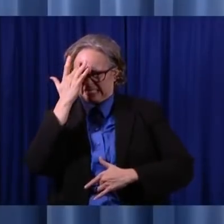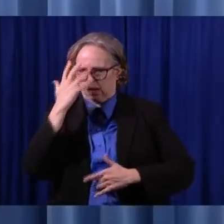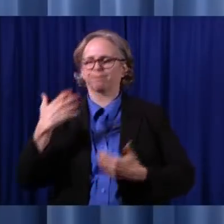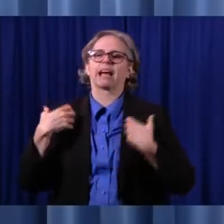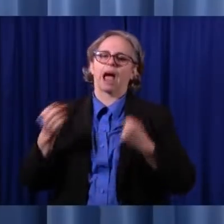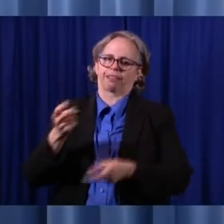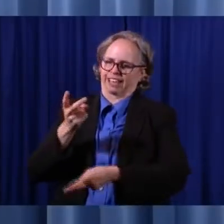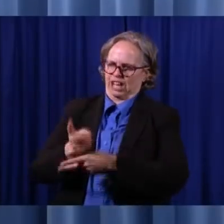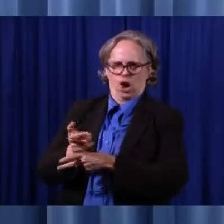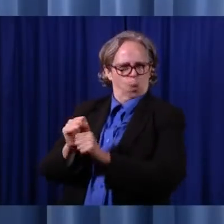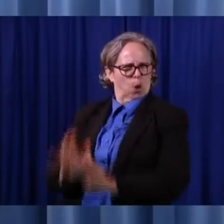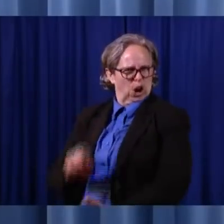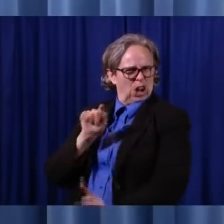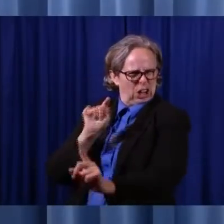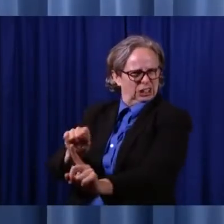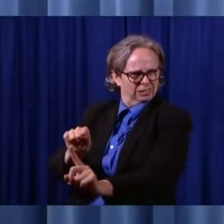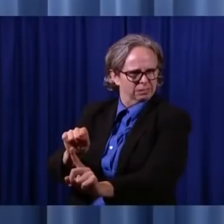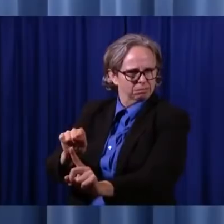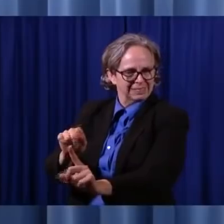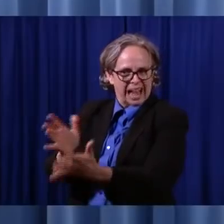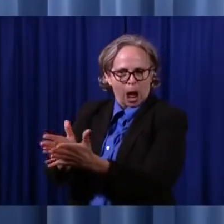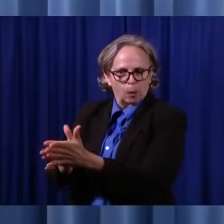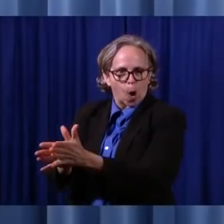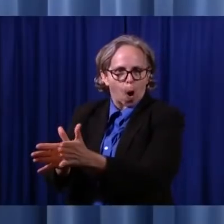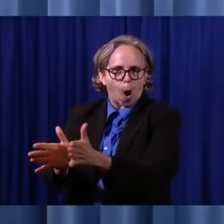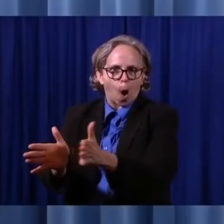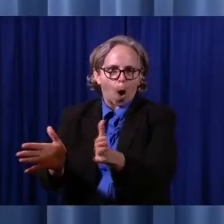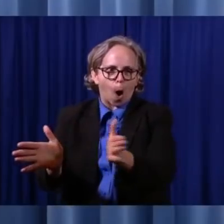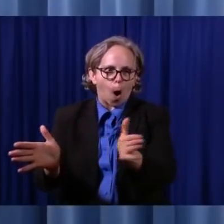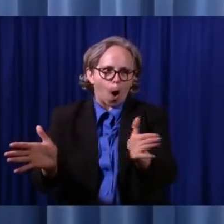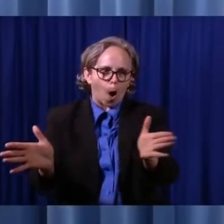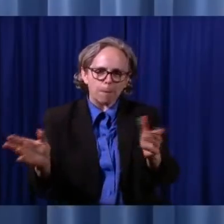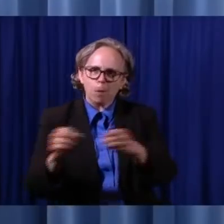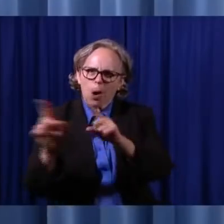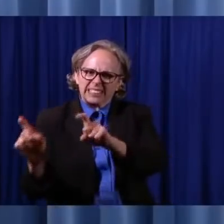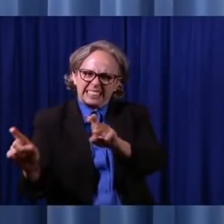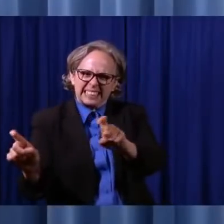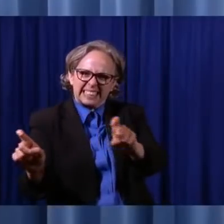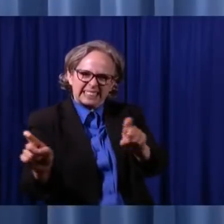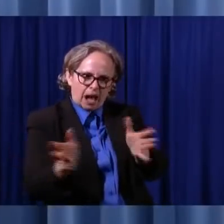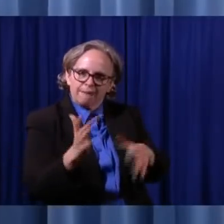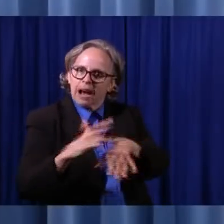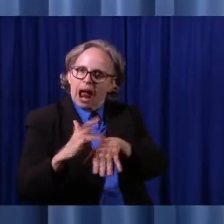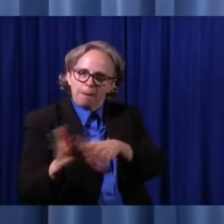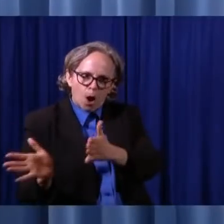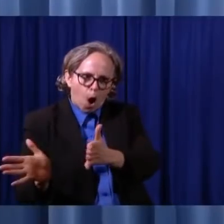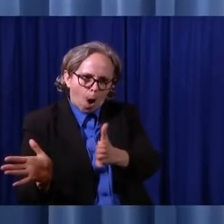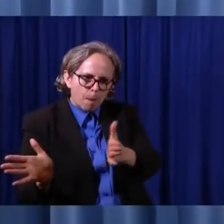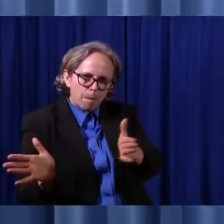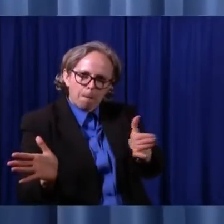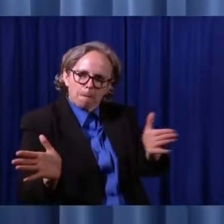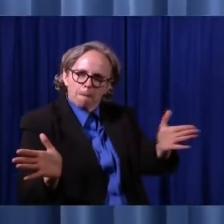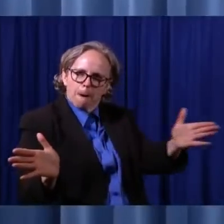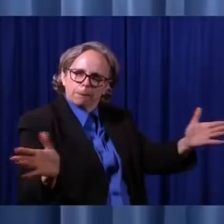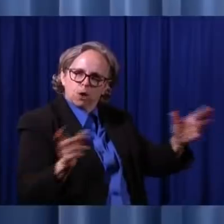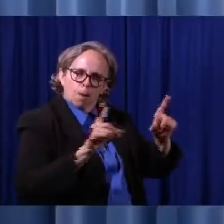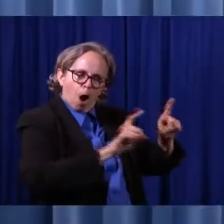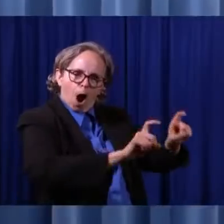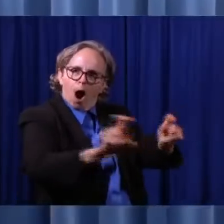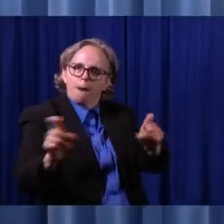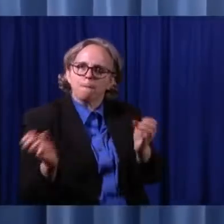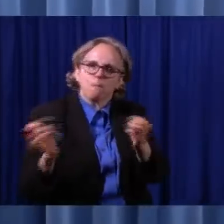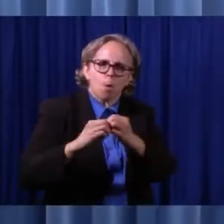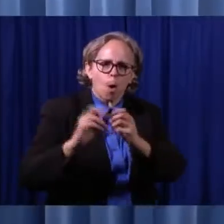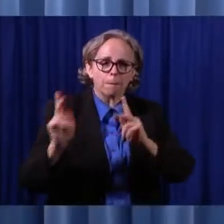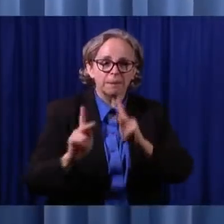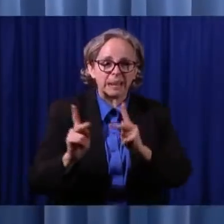tested. As more testing became available, we've added more and more groups of people, those in nursing homes,